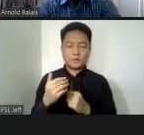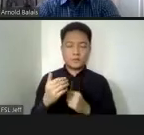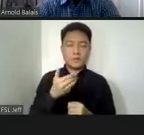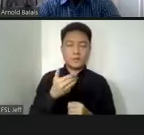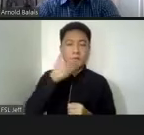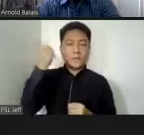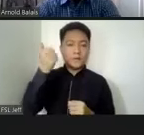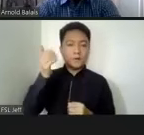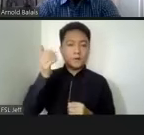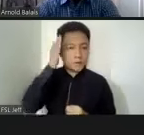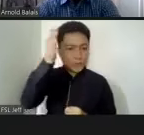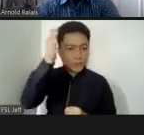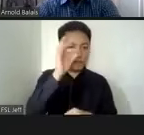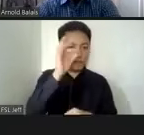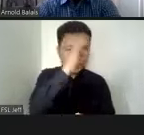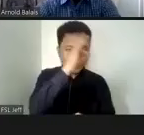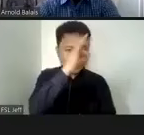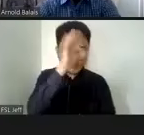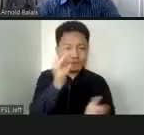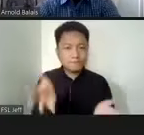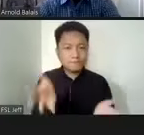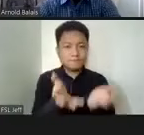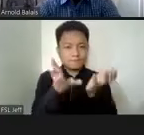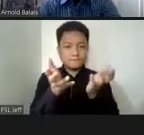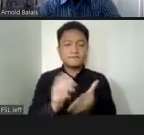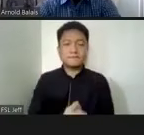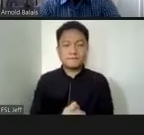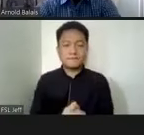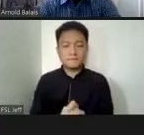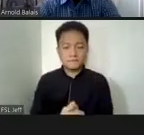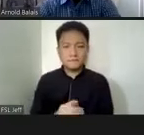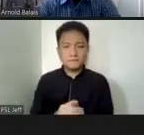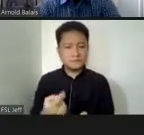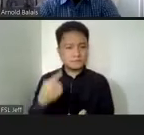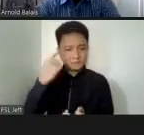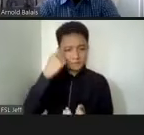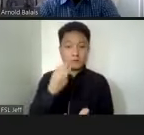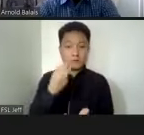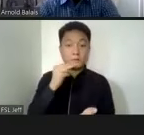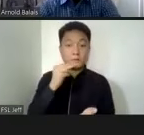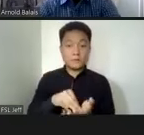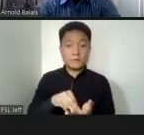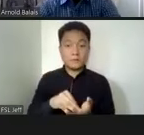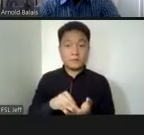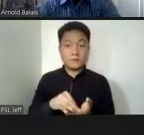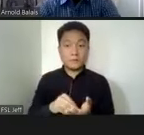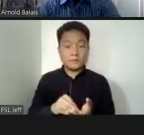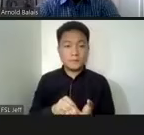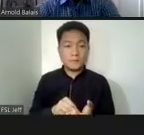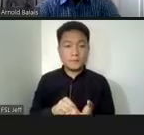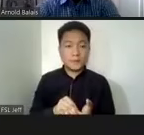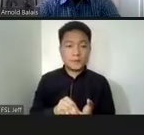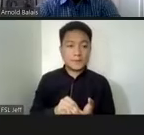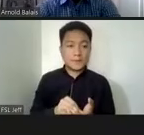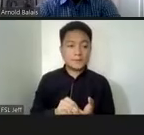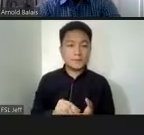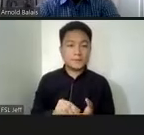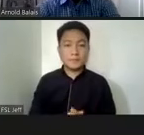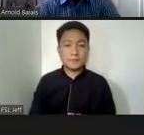me is that to break the barrier is to really, the first step is to believe that things can